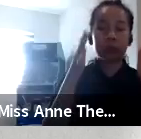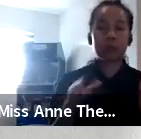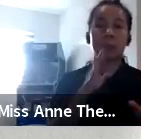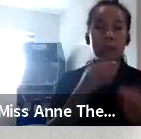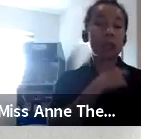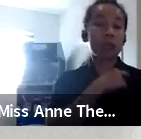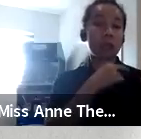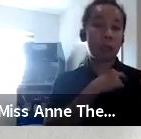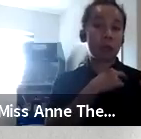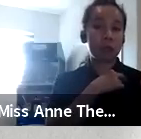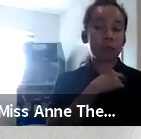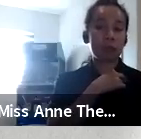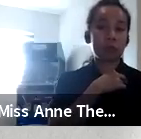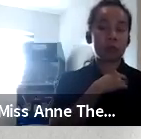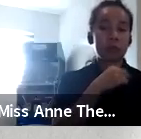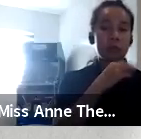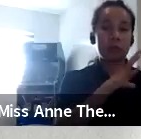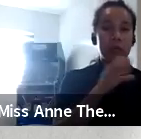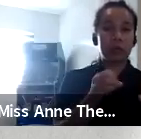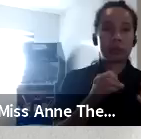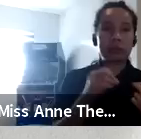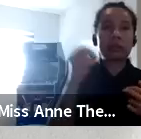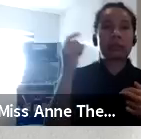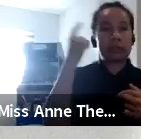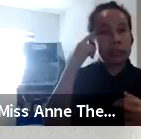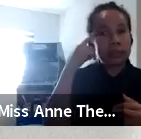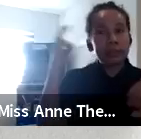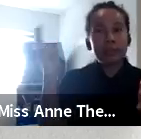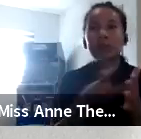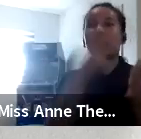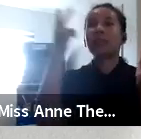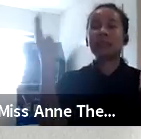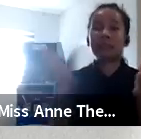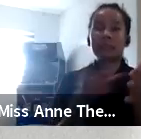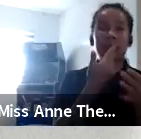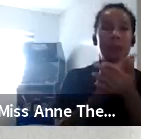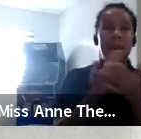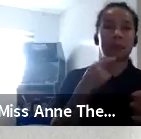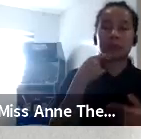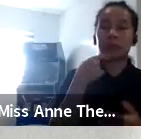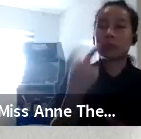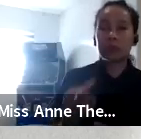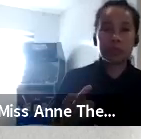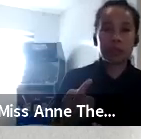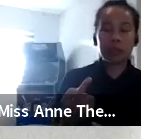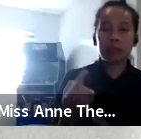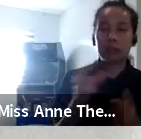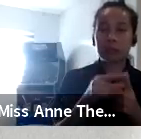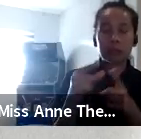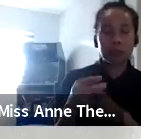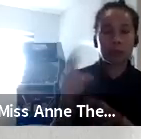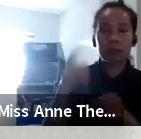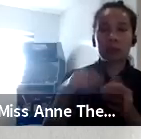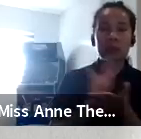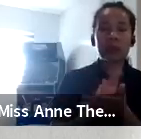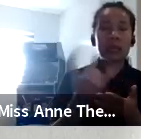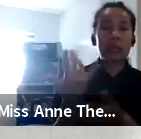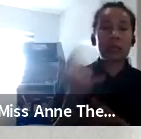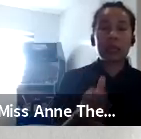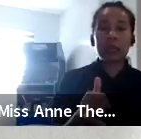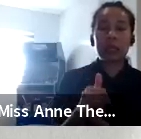and think twice thrice before you open your mouth, so that anything that goes out from your mouth is